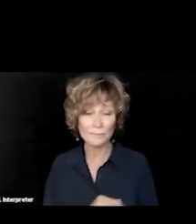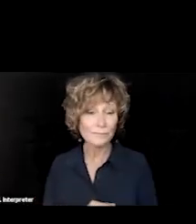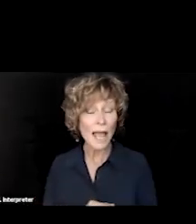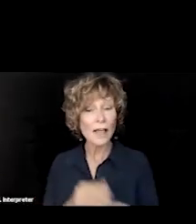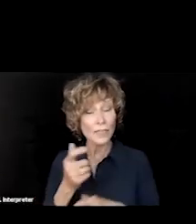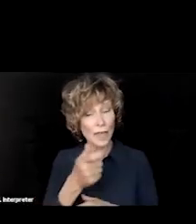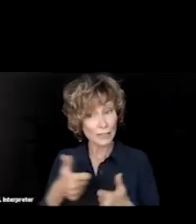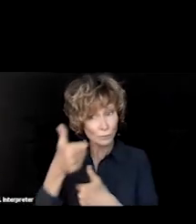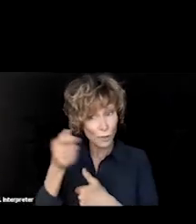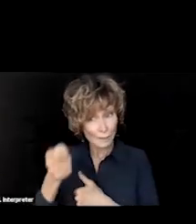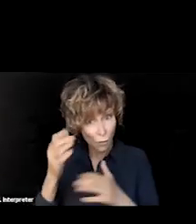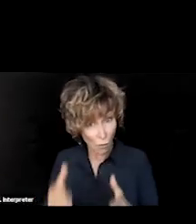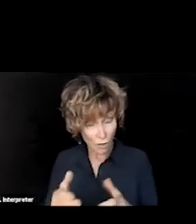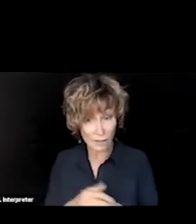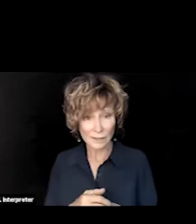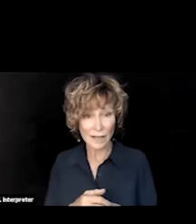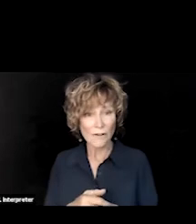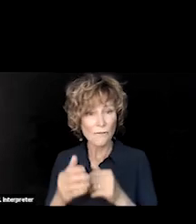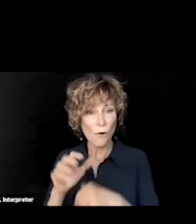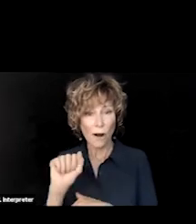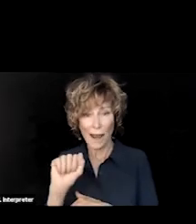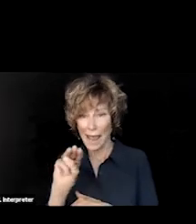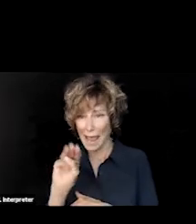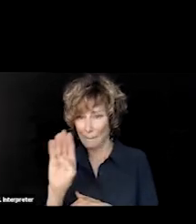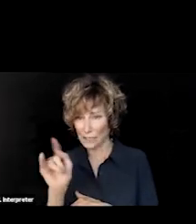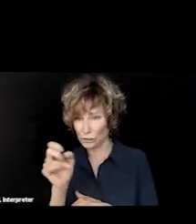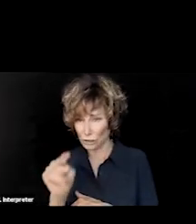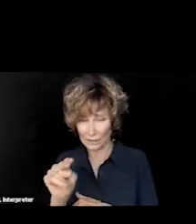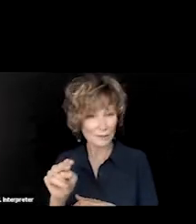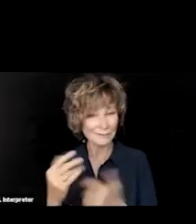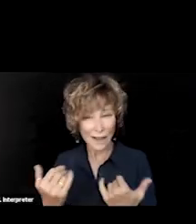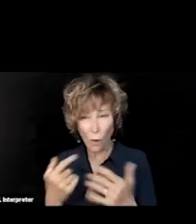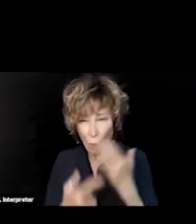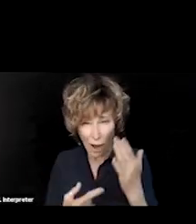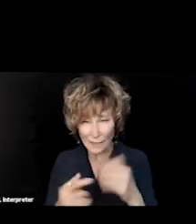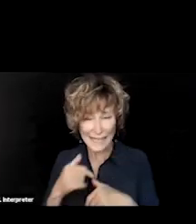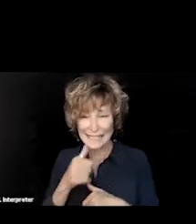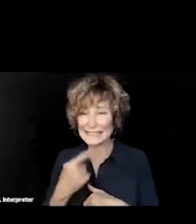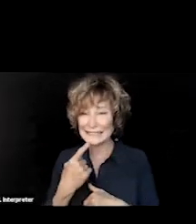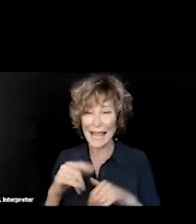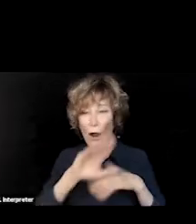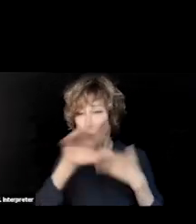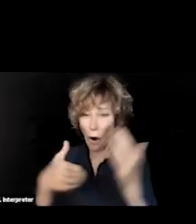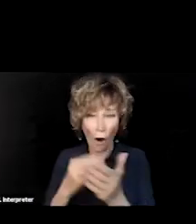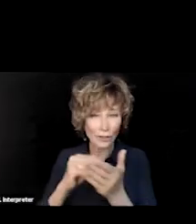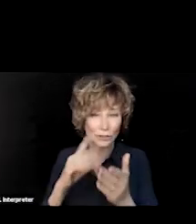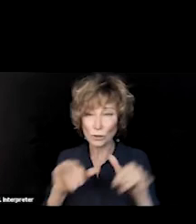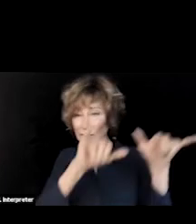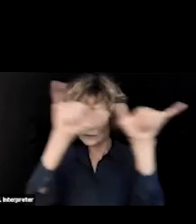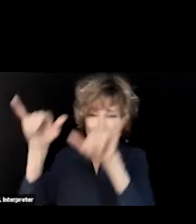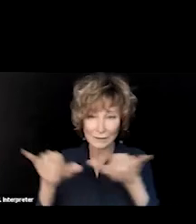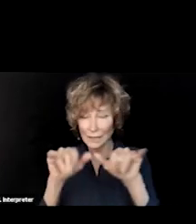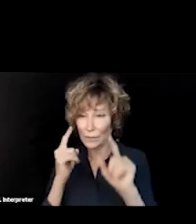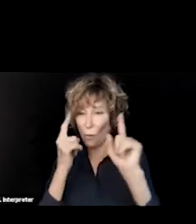Supreme Court didn't give us a standard for ambitious. They didn't want to say every student should make growth, 1 year of growth each year.